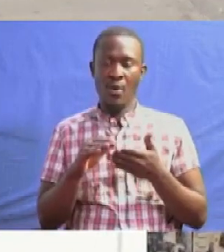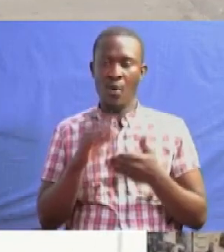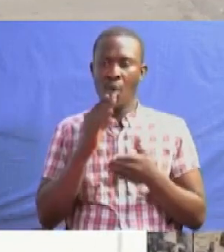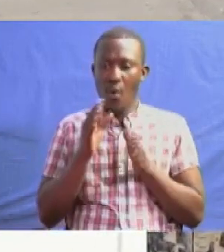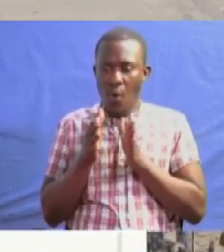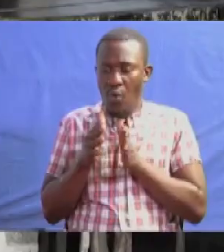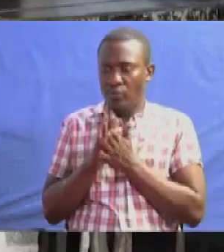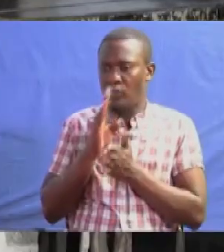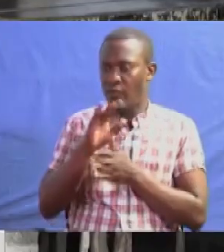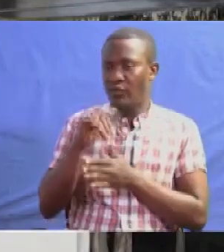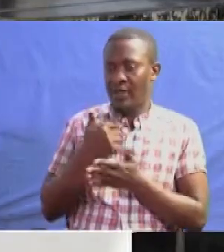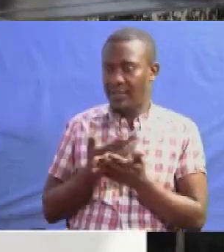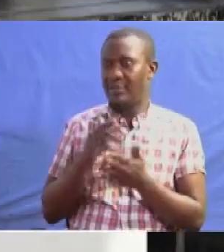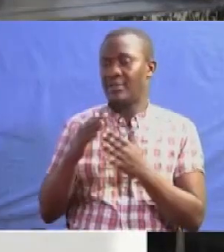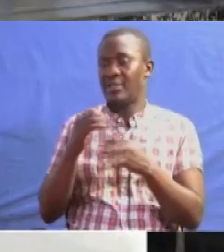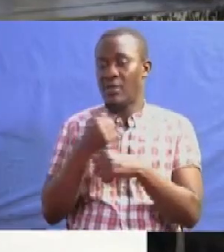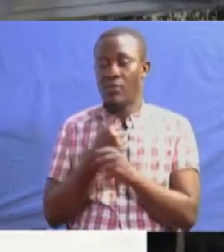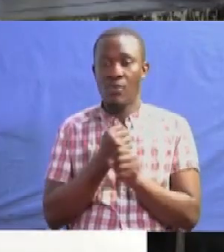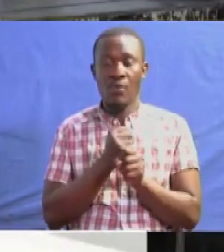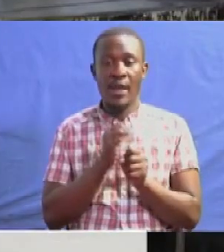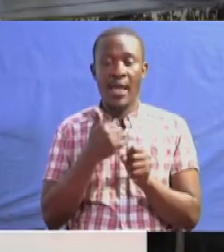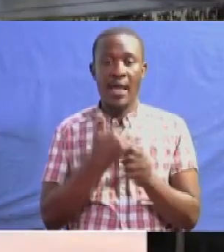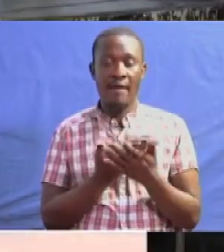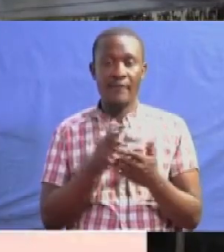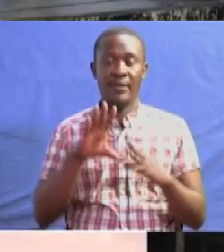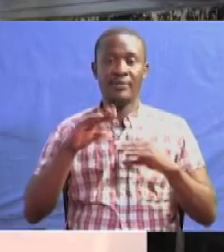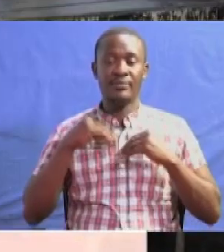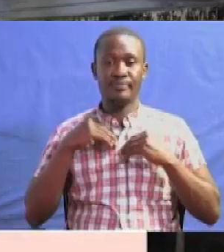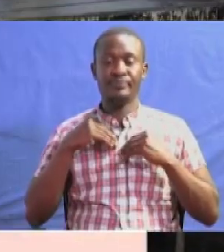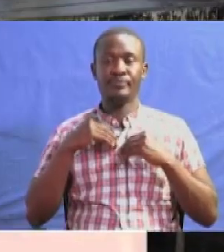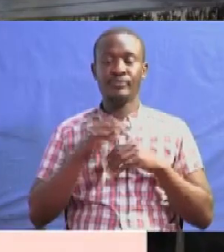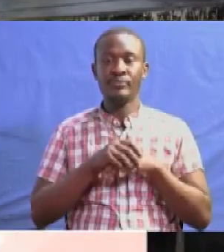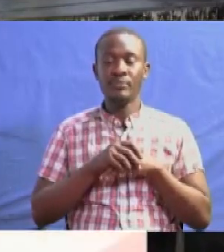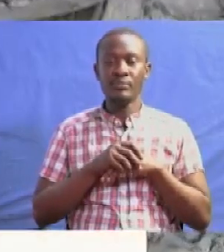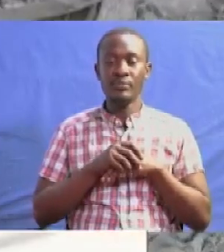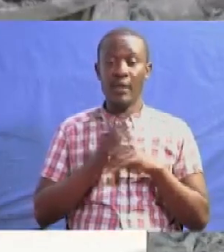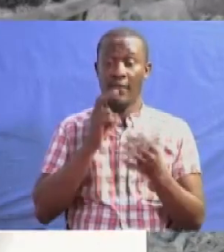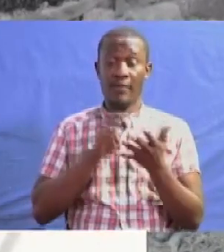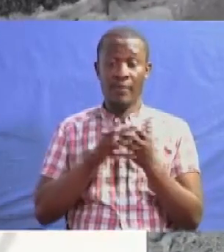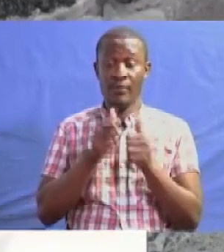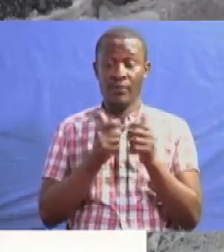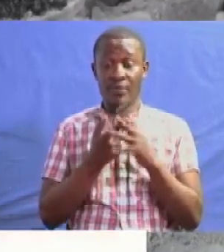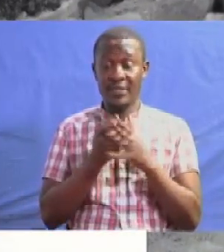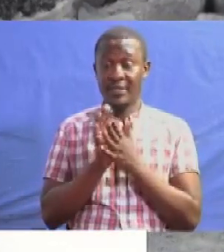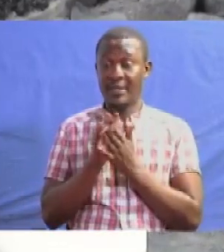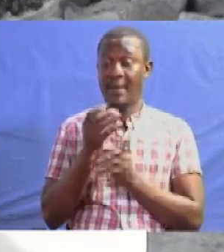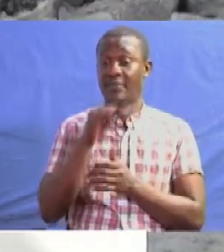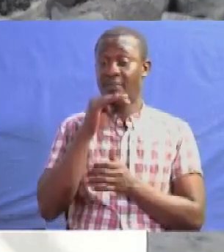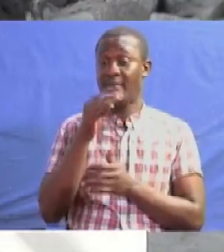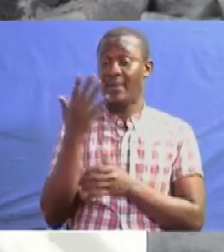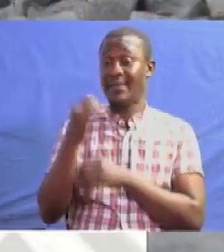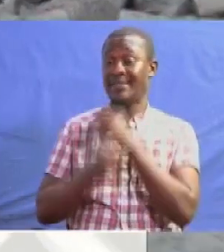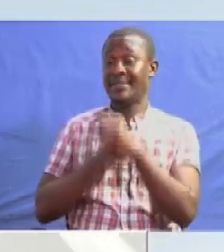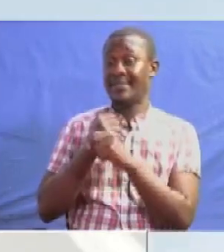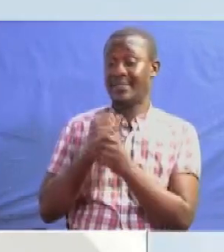project on time, said the workmanship on the project has been exceptional. The project, which was launched in September last year near